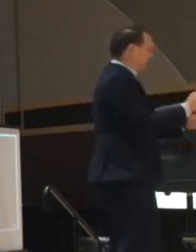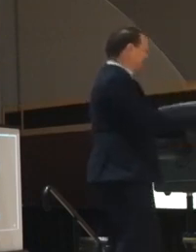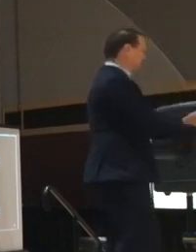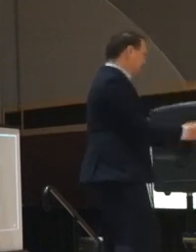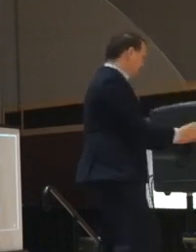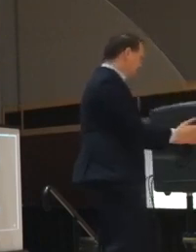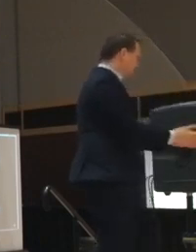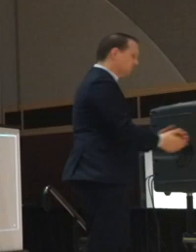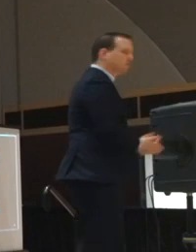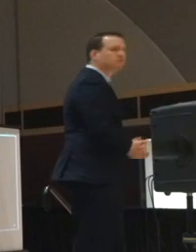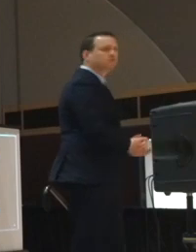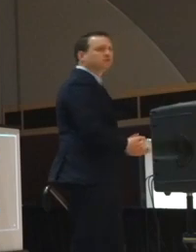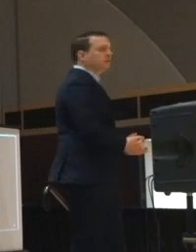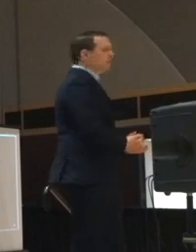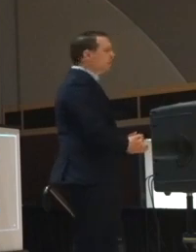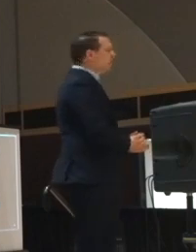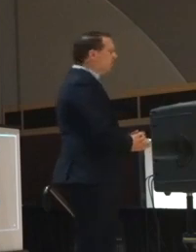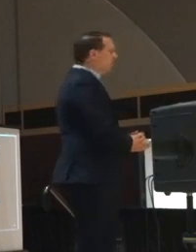simple.